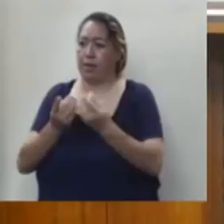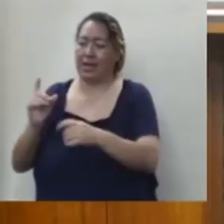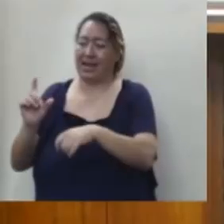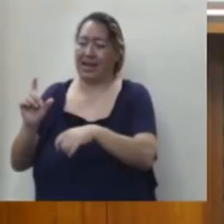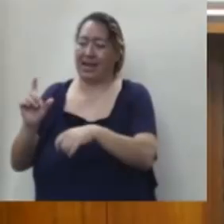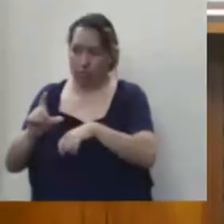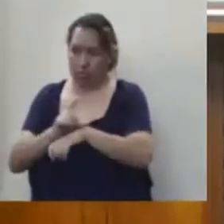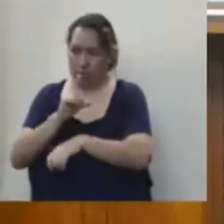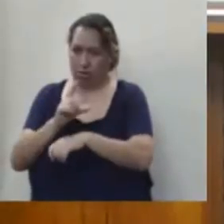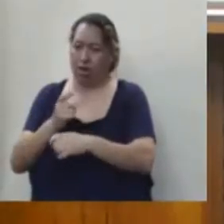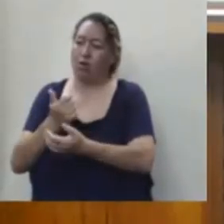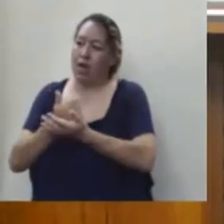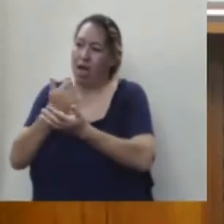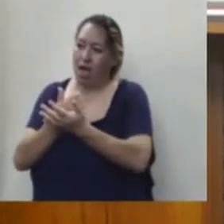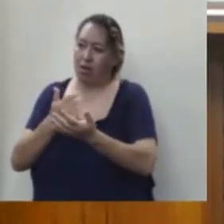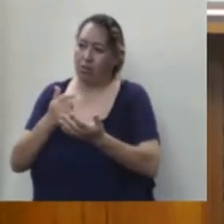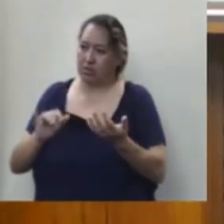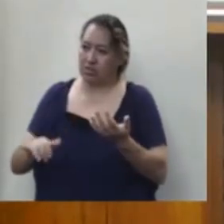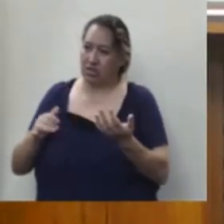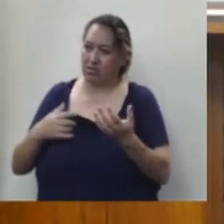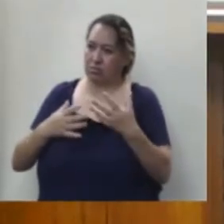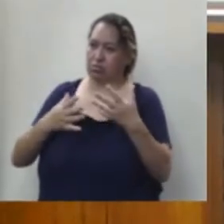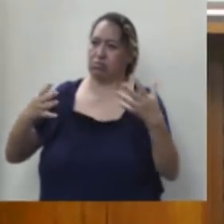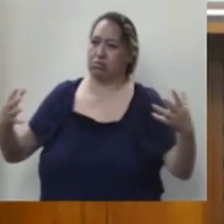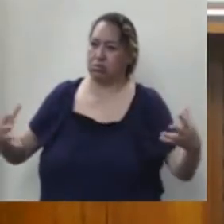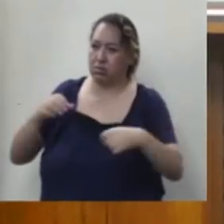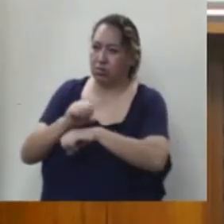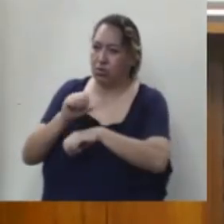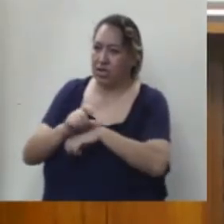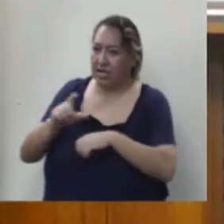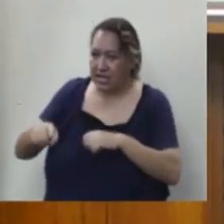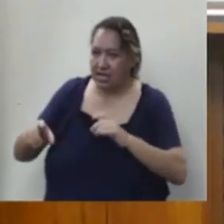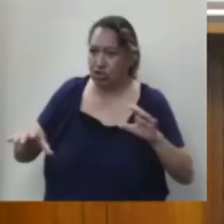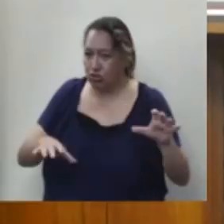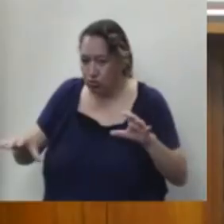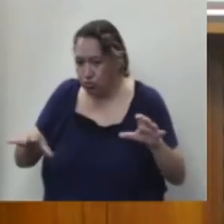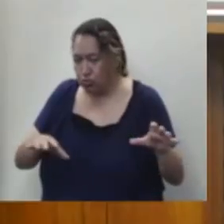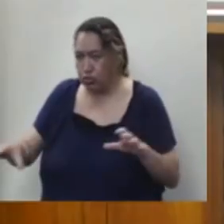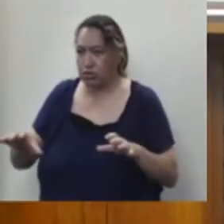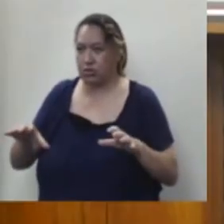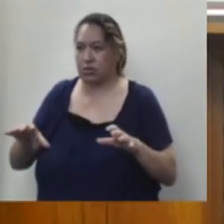massive work that needs to be done to not only